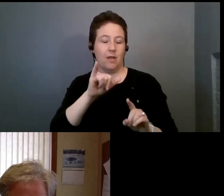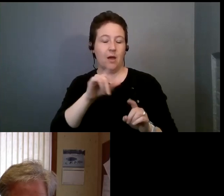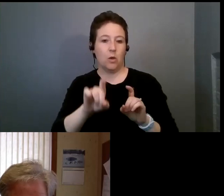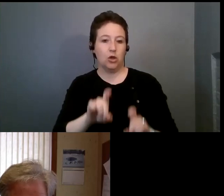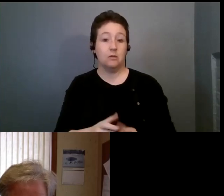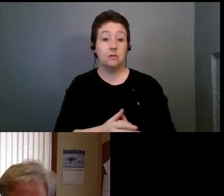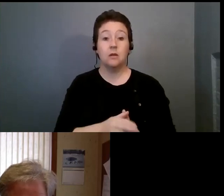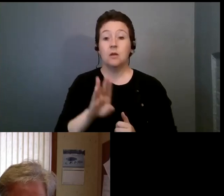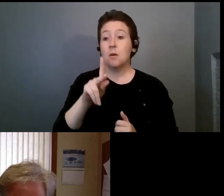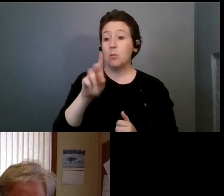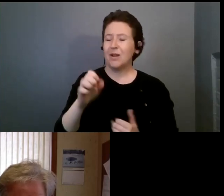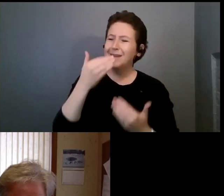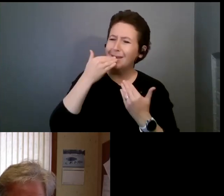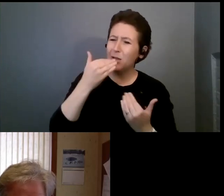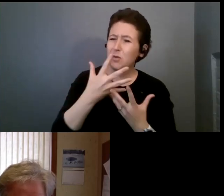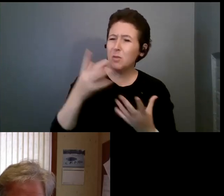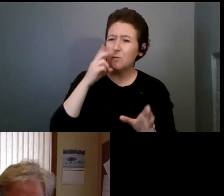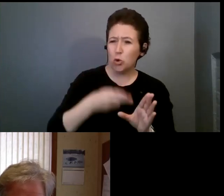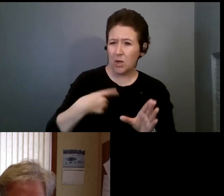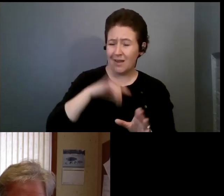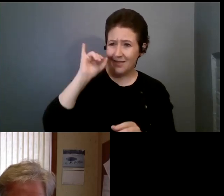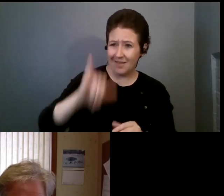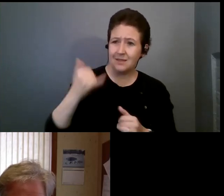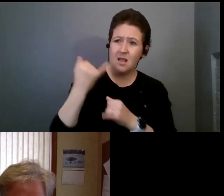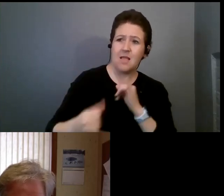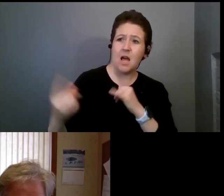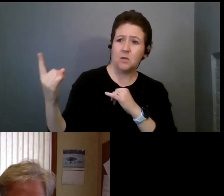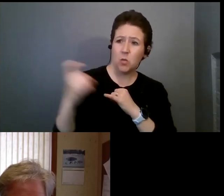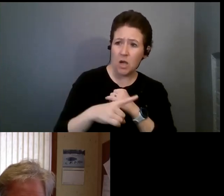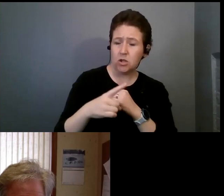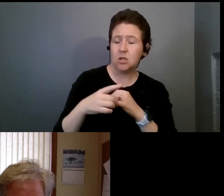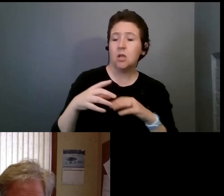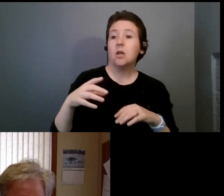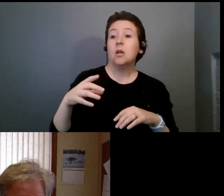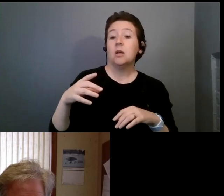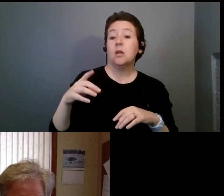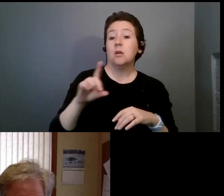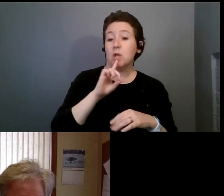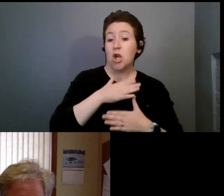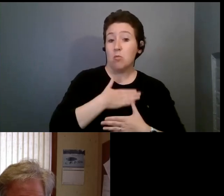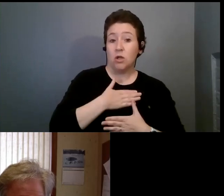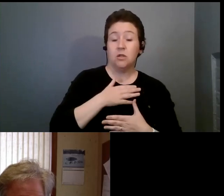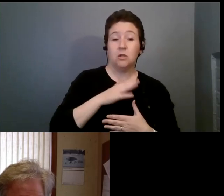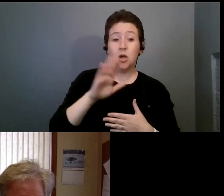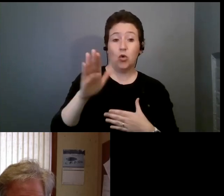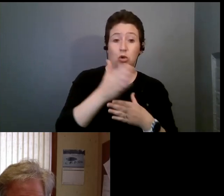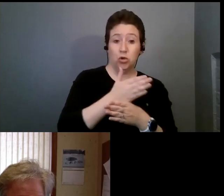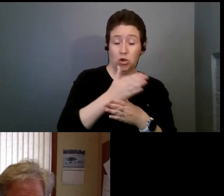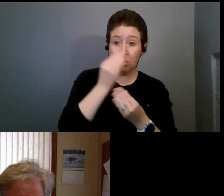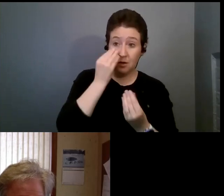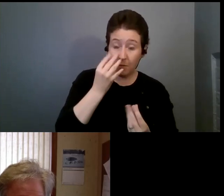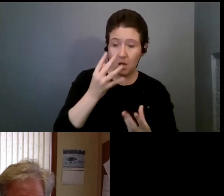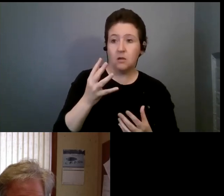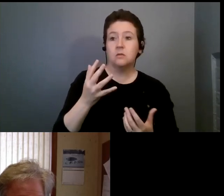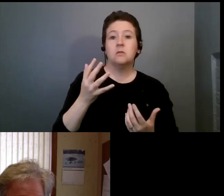Well, thank you both for joining us today. That was our last question that we were able to field for you. We greatly appreciate you sharing this information and